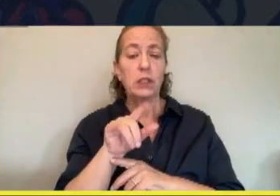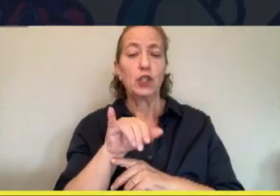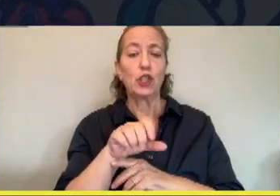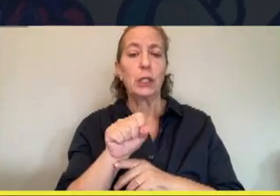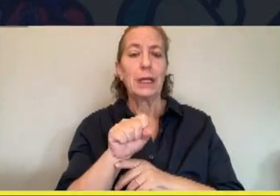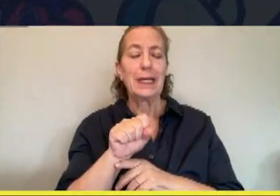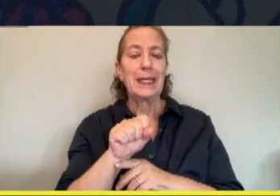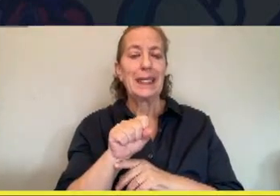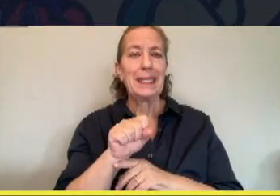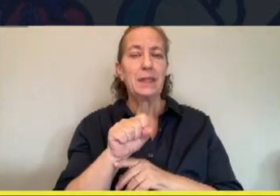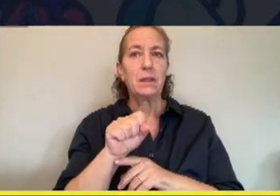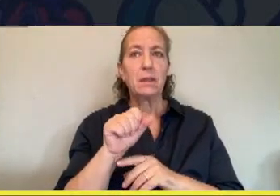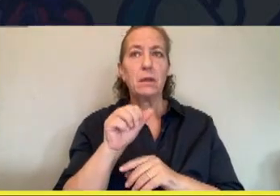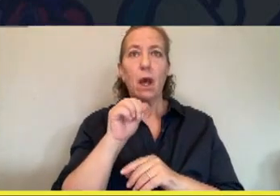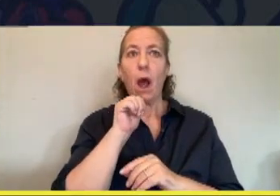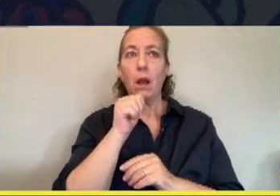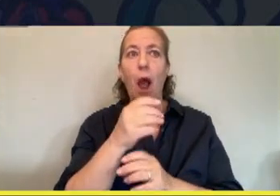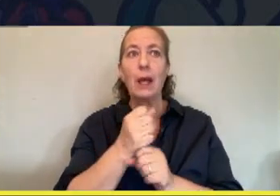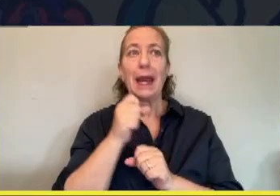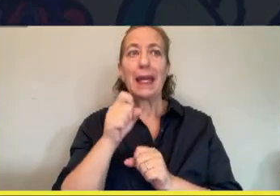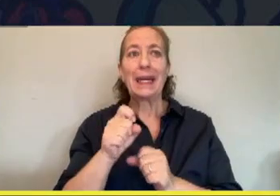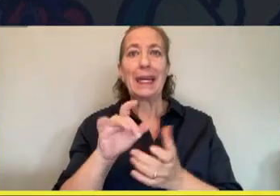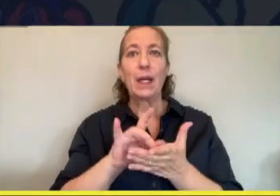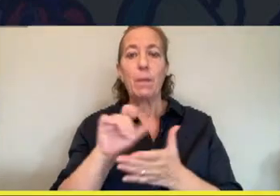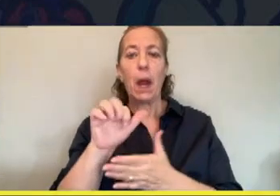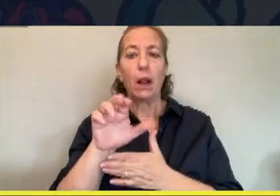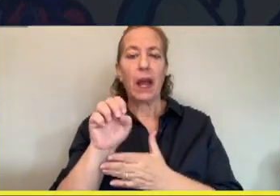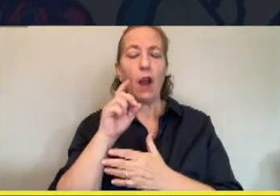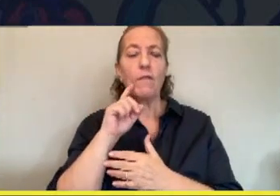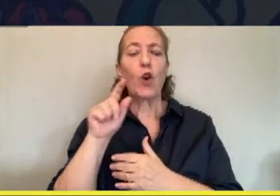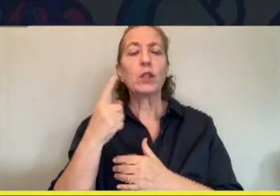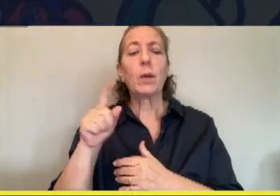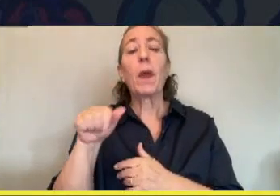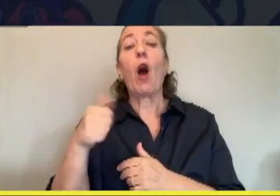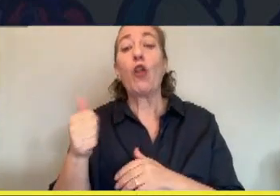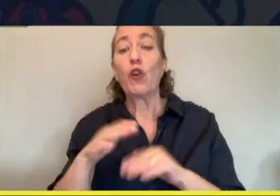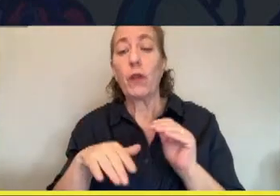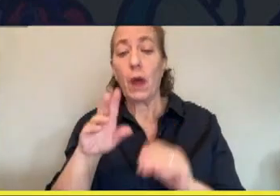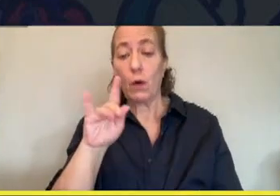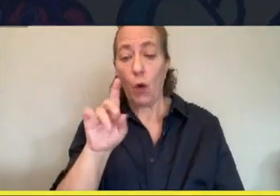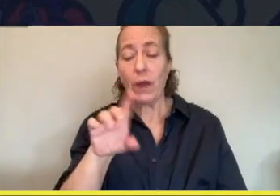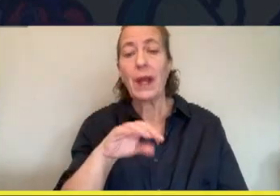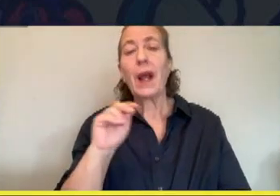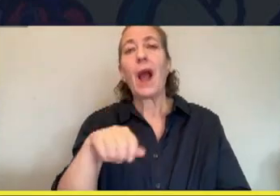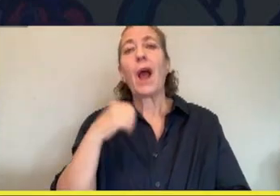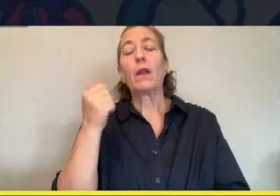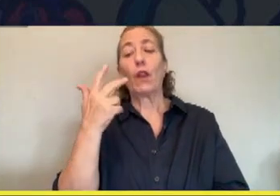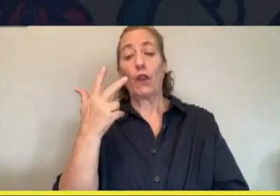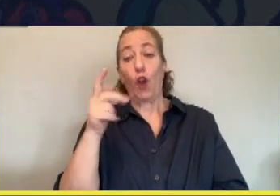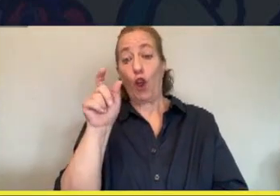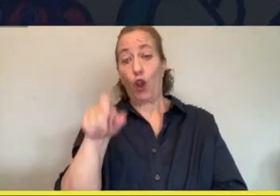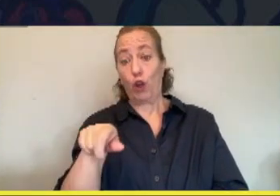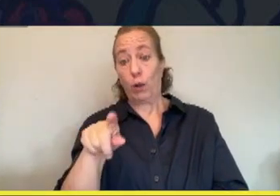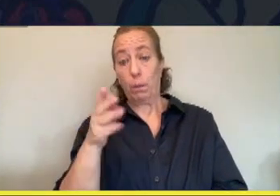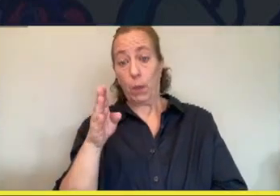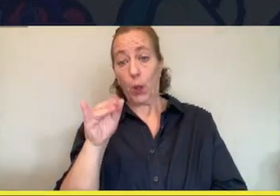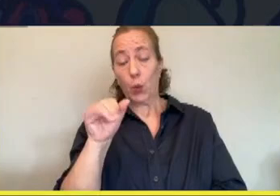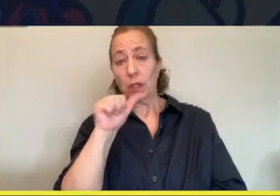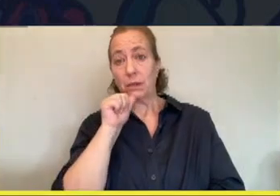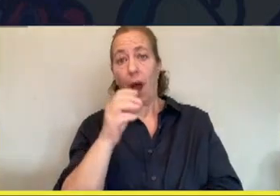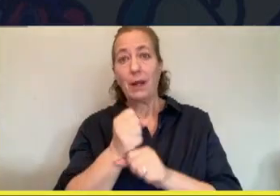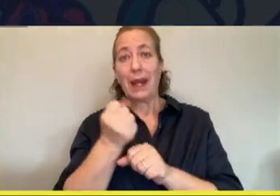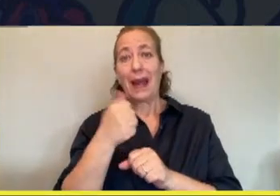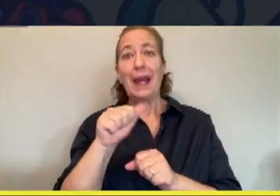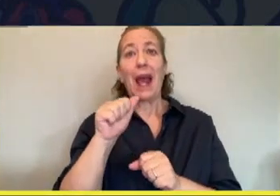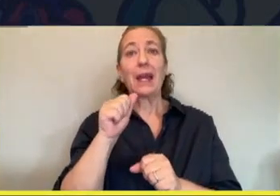not getting needed medical care for something other than COVID. And the third column in blue is not getting needed care at home from a